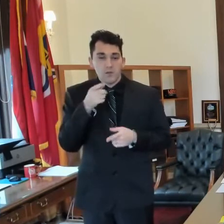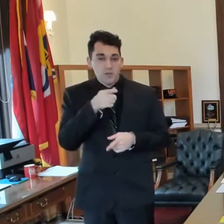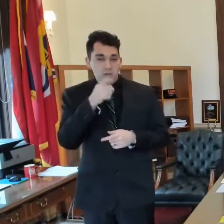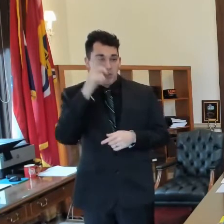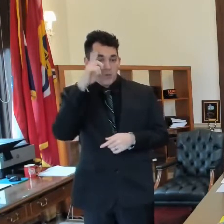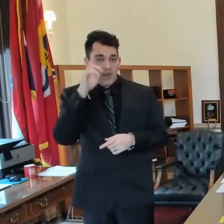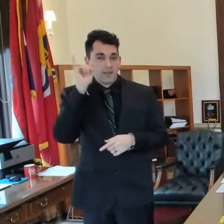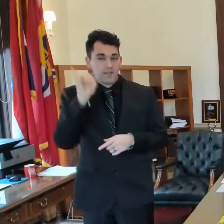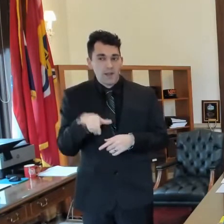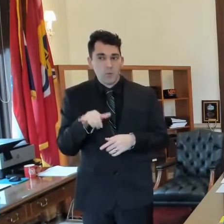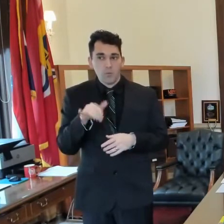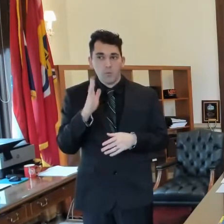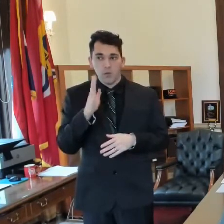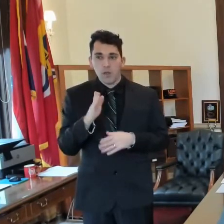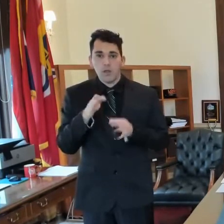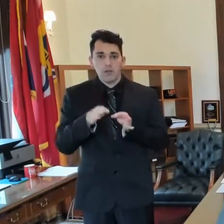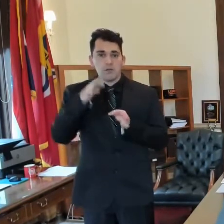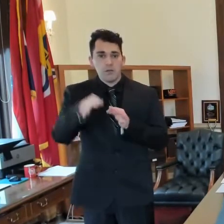spring?